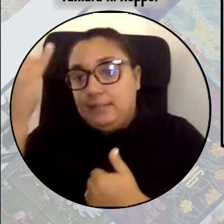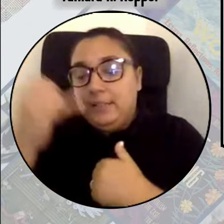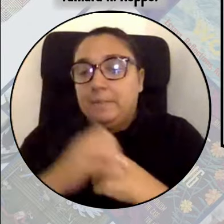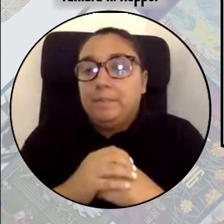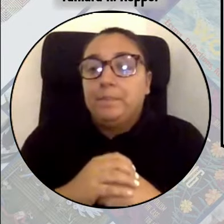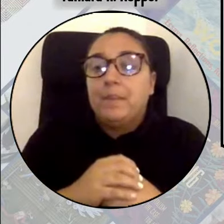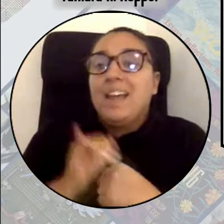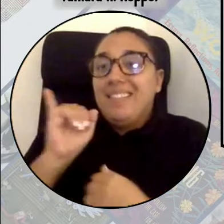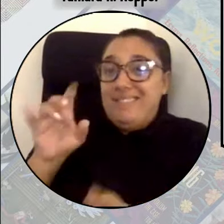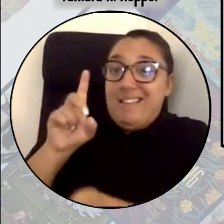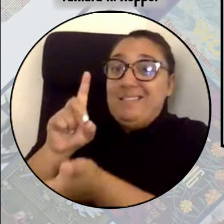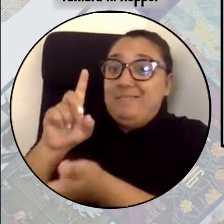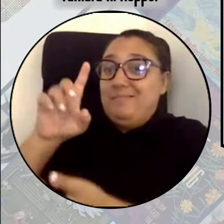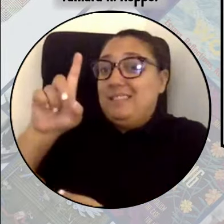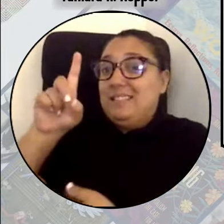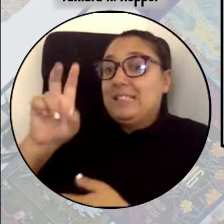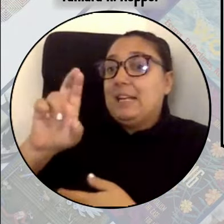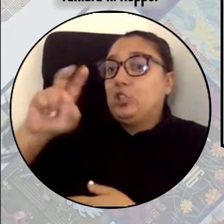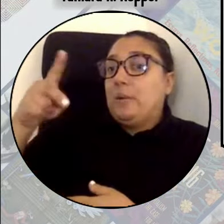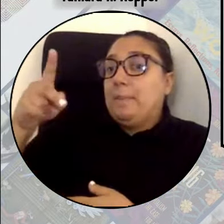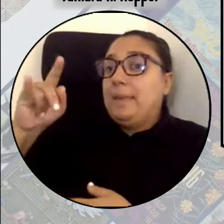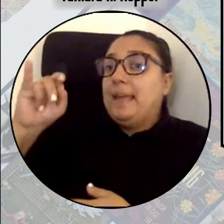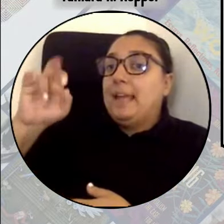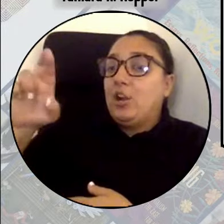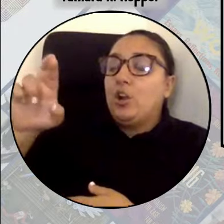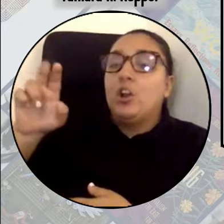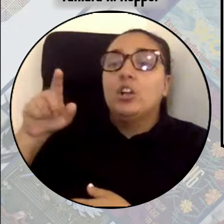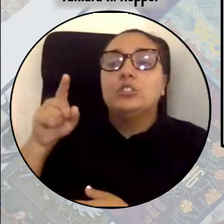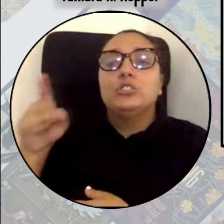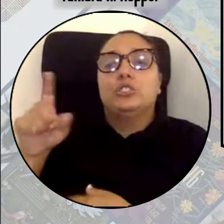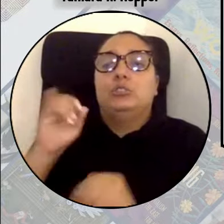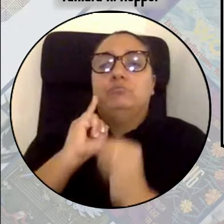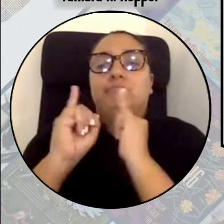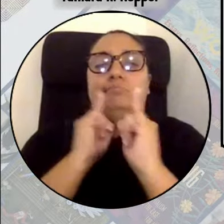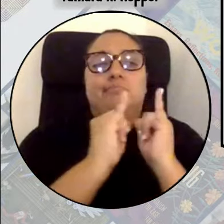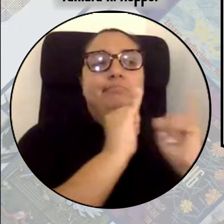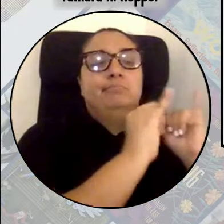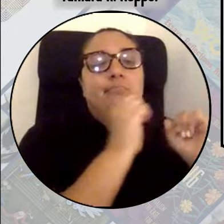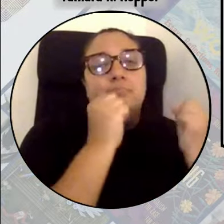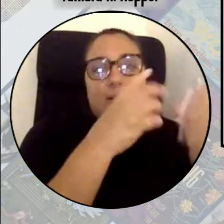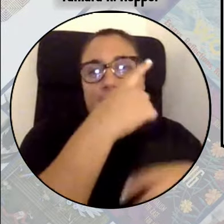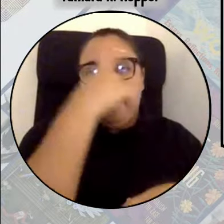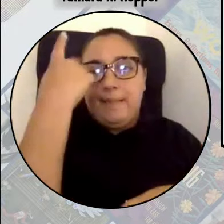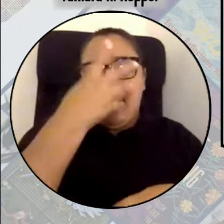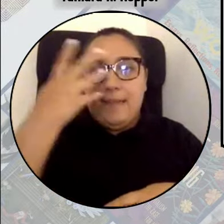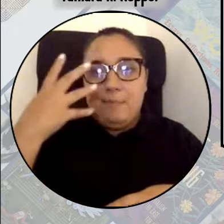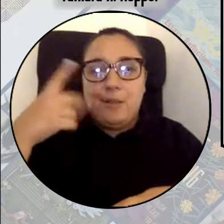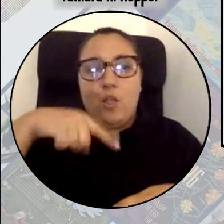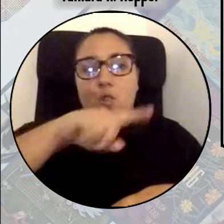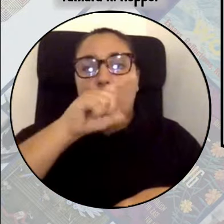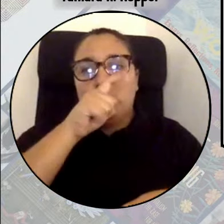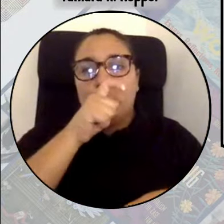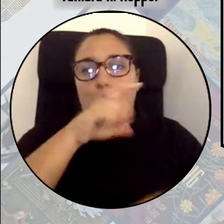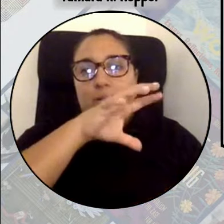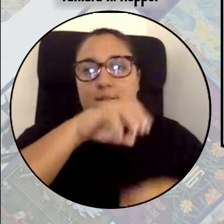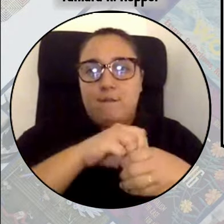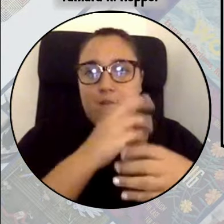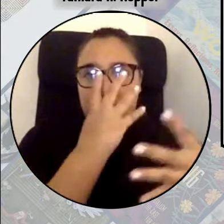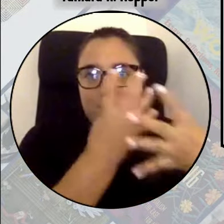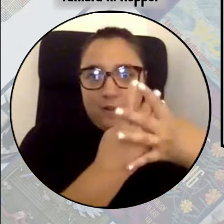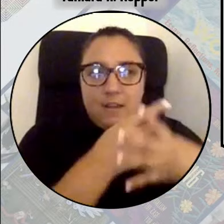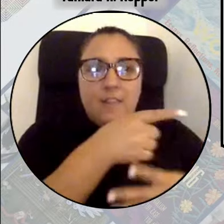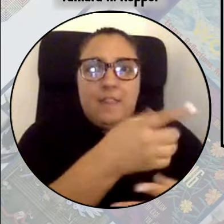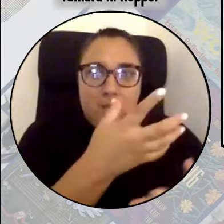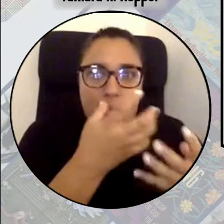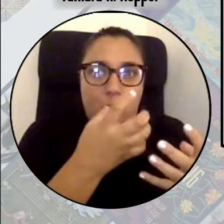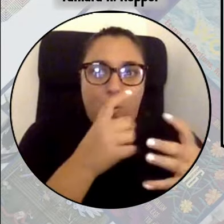Pierre talks about how she interviews many Black immigrants in the detention facility who are seeking asylum.